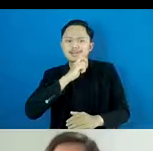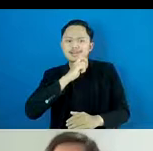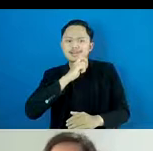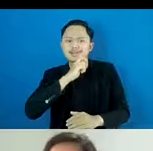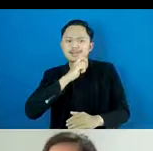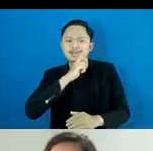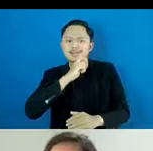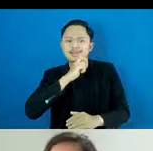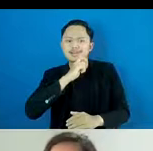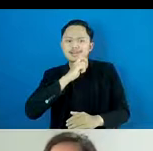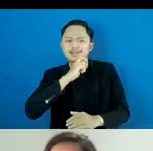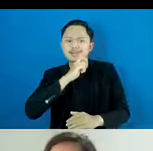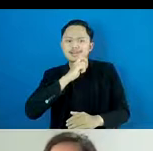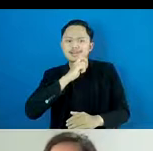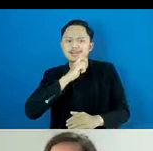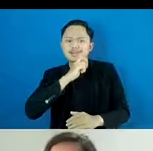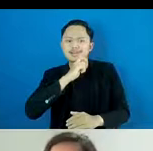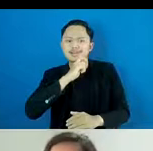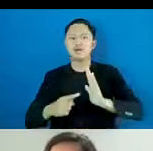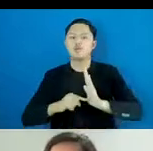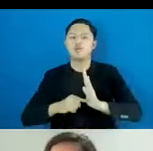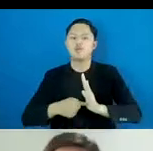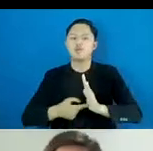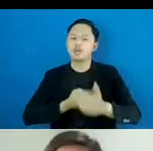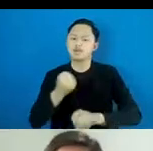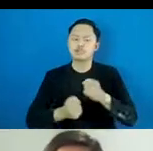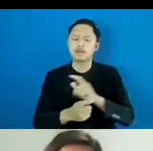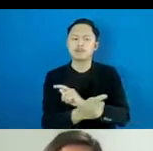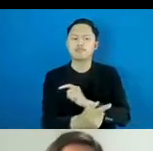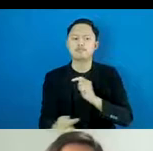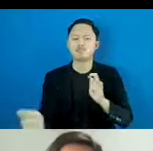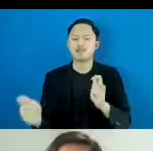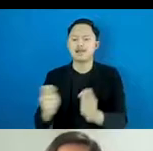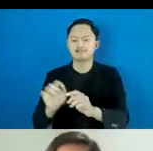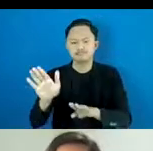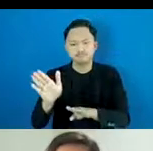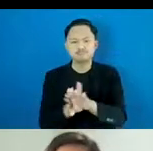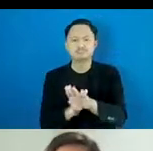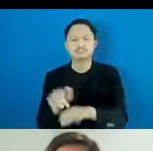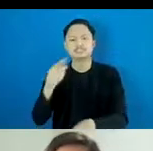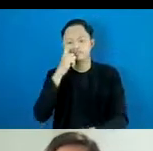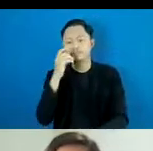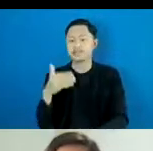we should start and accelerate this transition the sooner the possible. You can go.